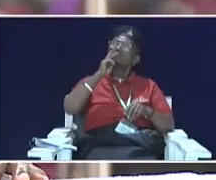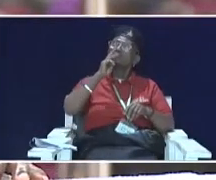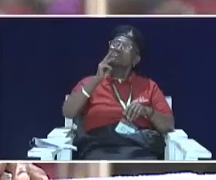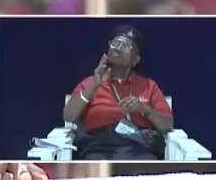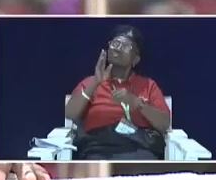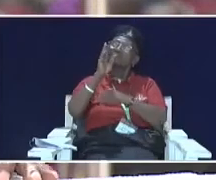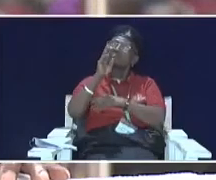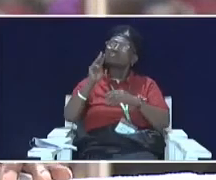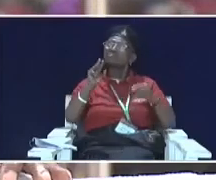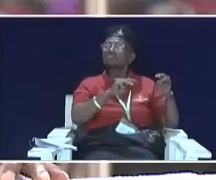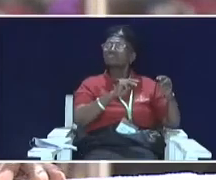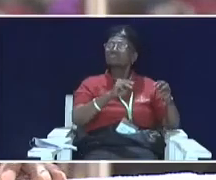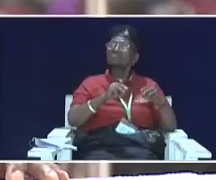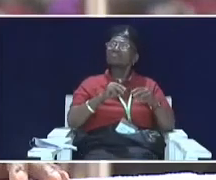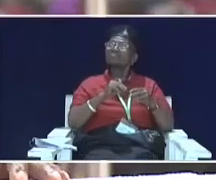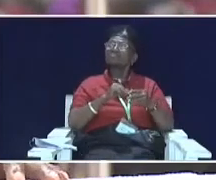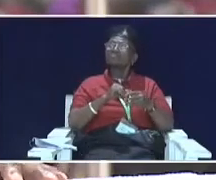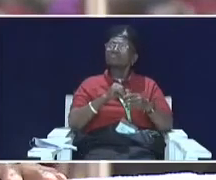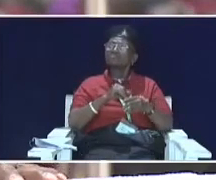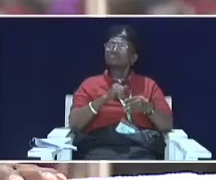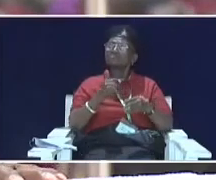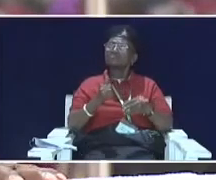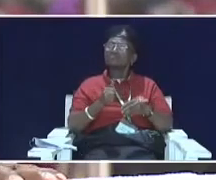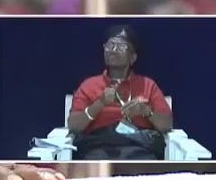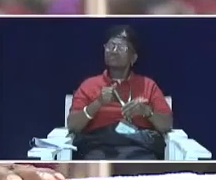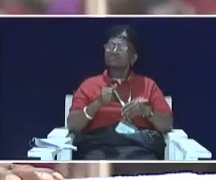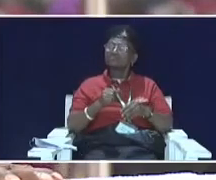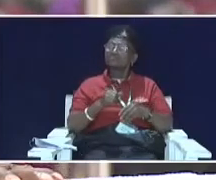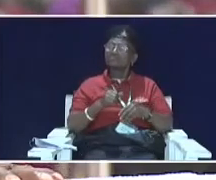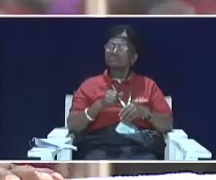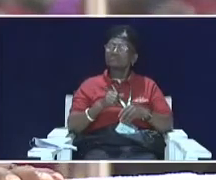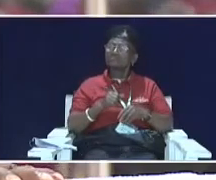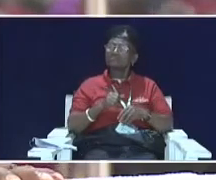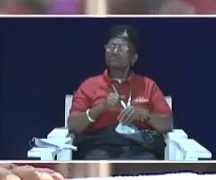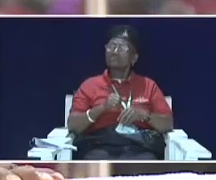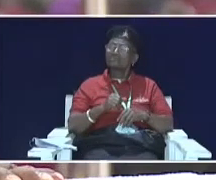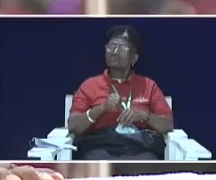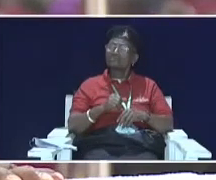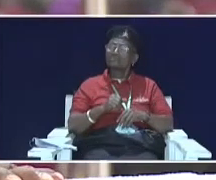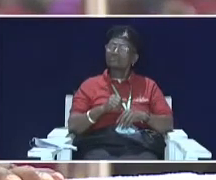An ordinary piece of wood was thrown into the water and it became sweet.